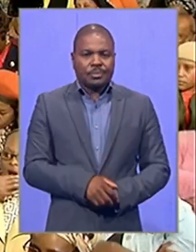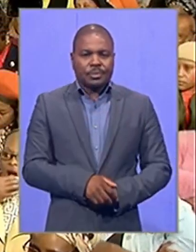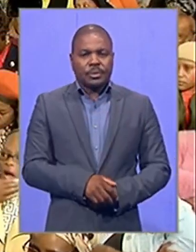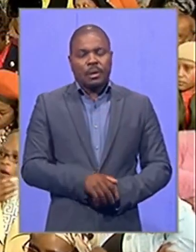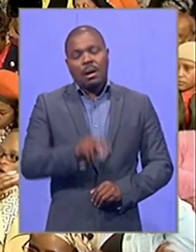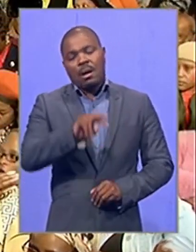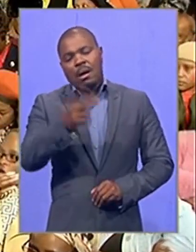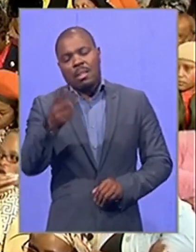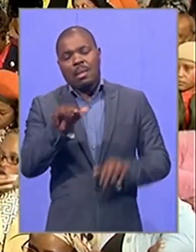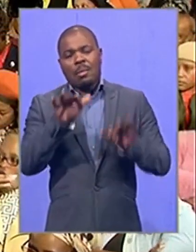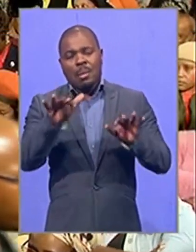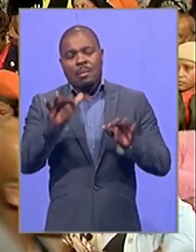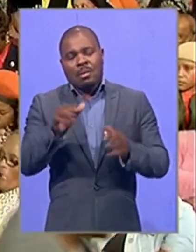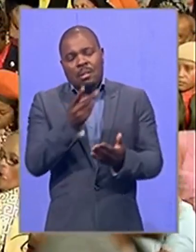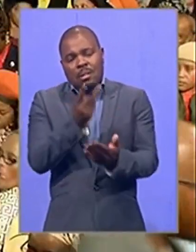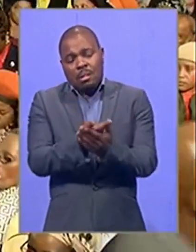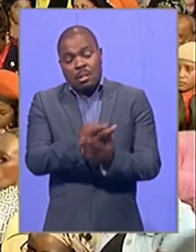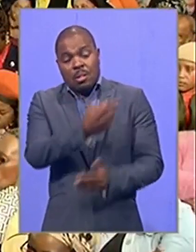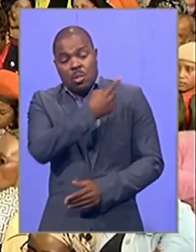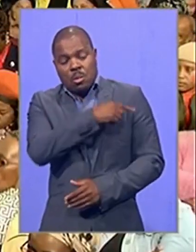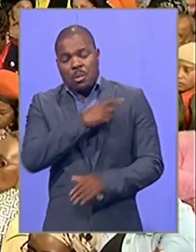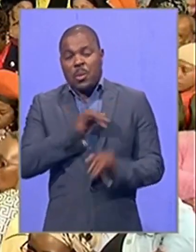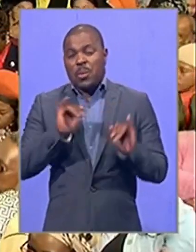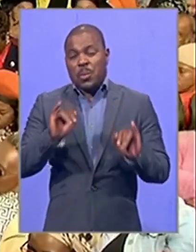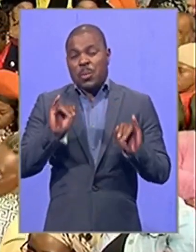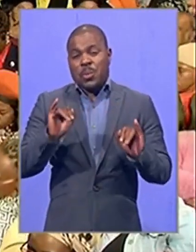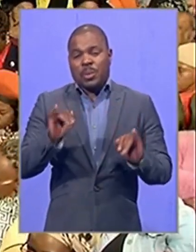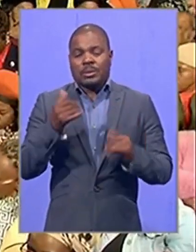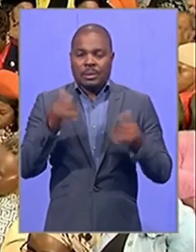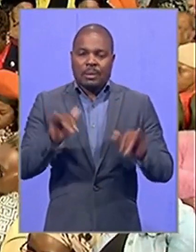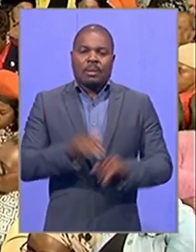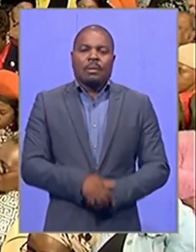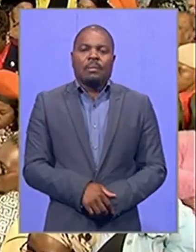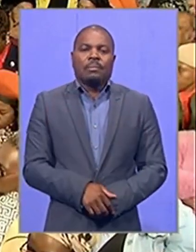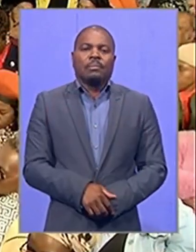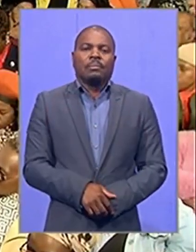mang a maemong a hlobaetsang a bophelo sepetlele. Executive Mayor of the City of Ekurhuleni.